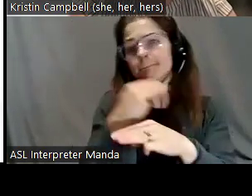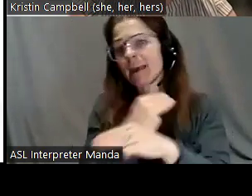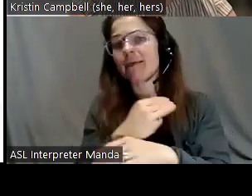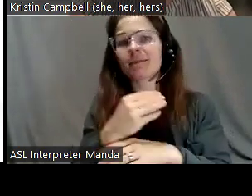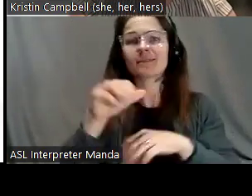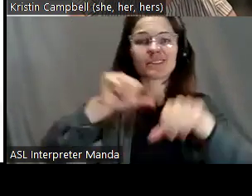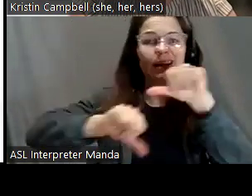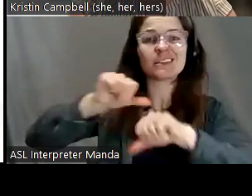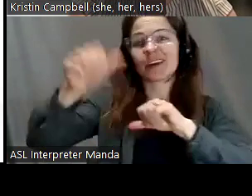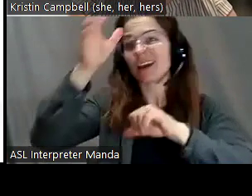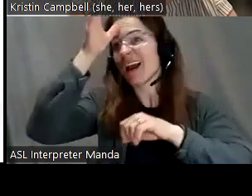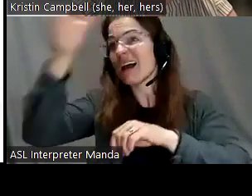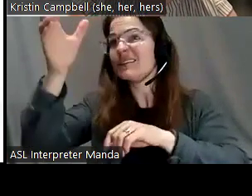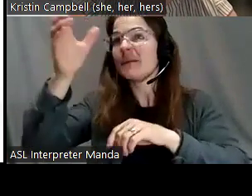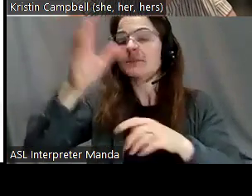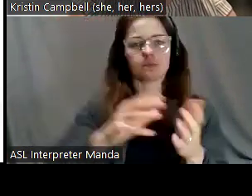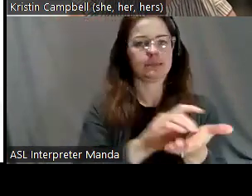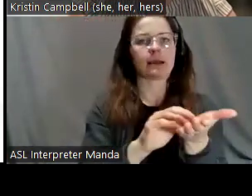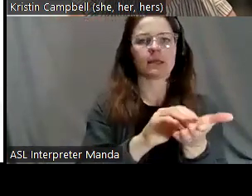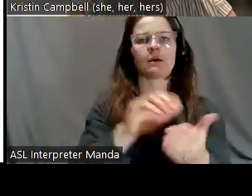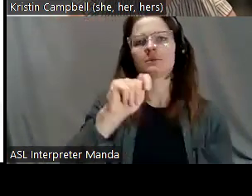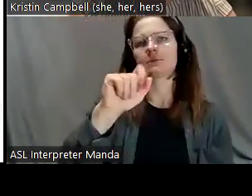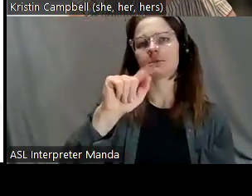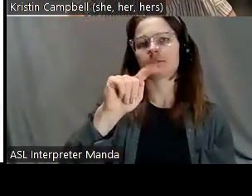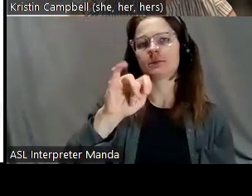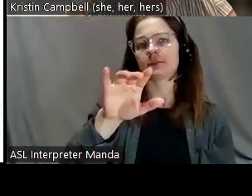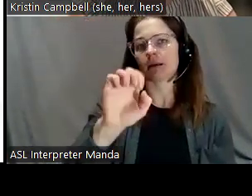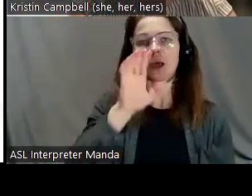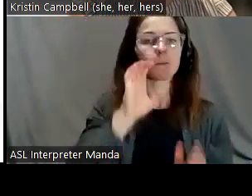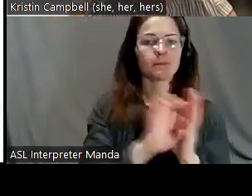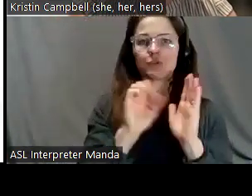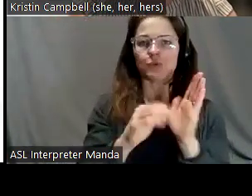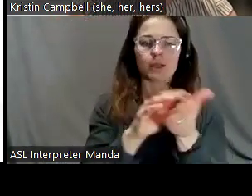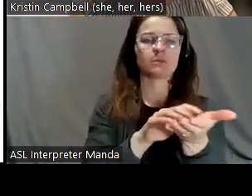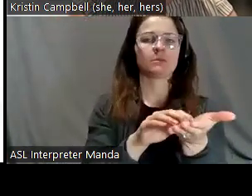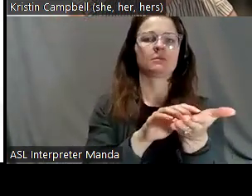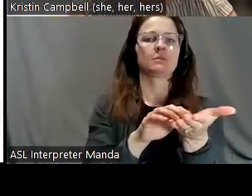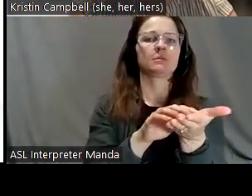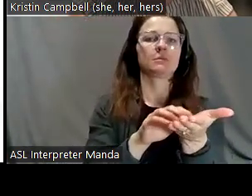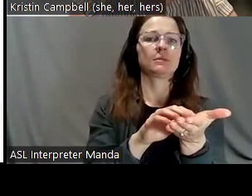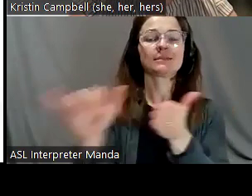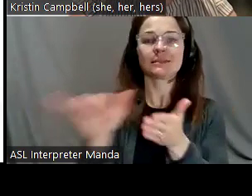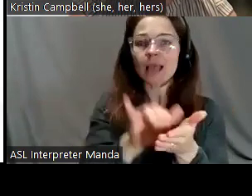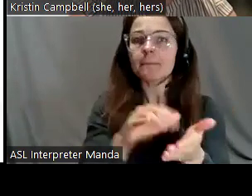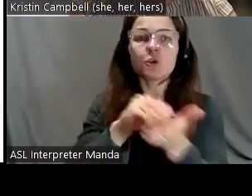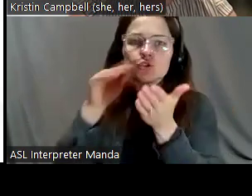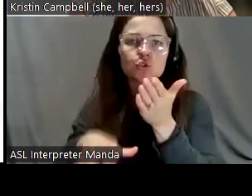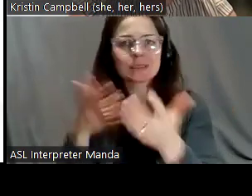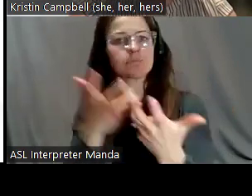concepts tangible and tactile as well. There are lots of different formats, and students are entitled to choose the one that works best for